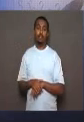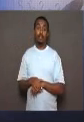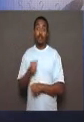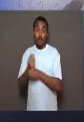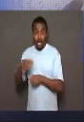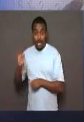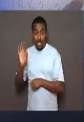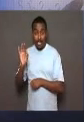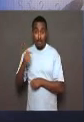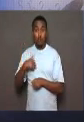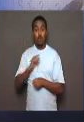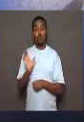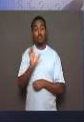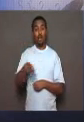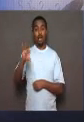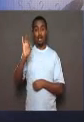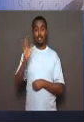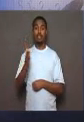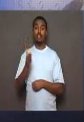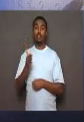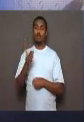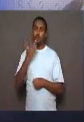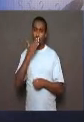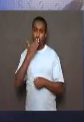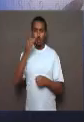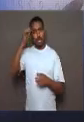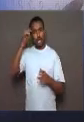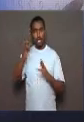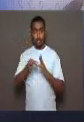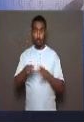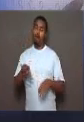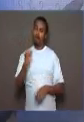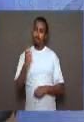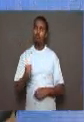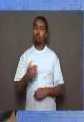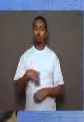When she gets a job, we will find her a good husband.